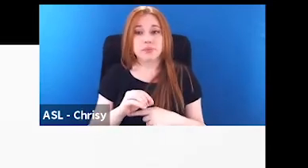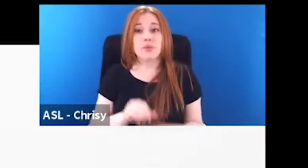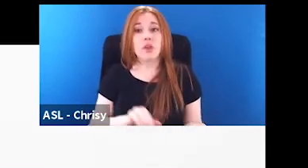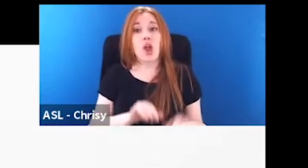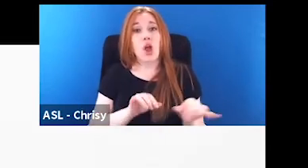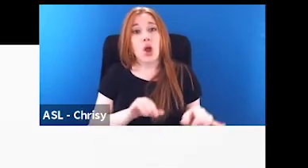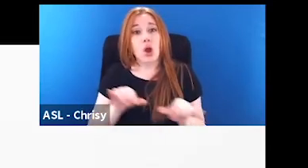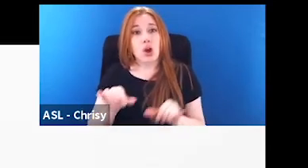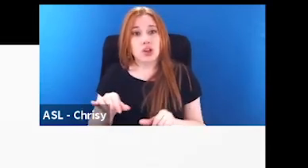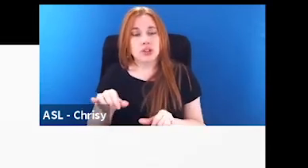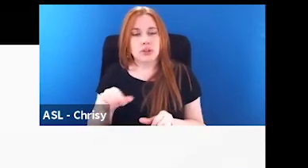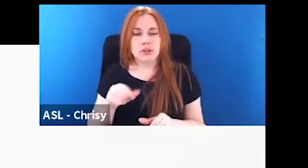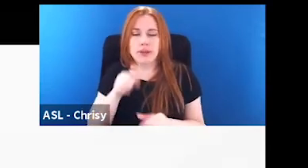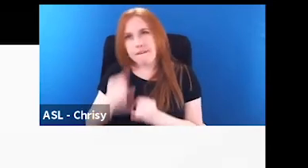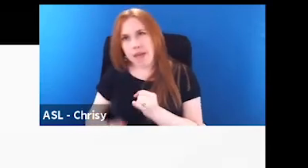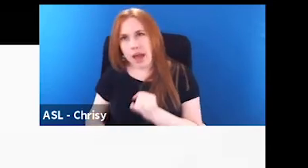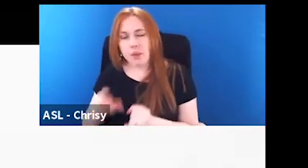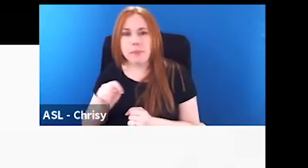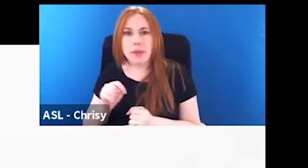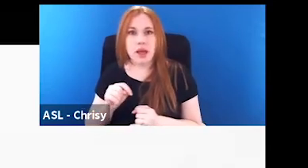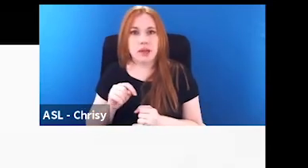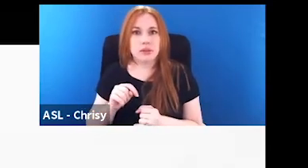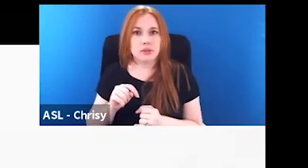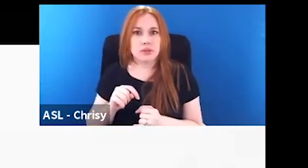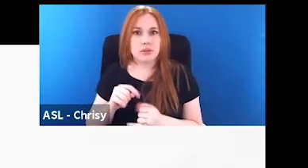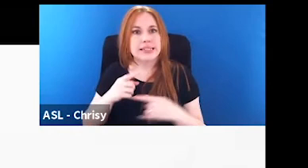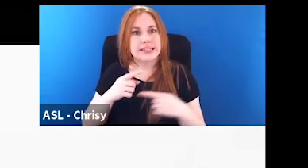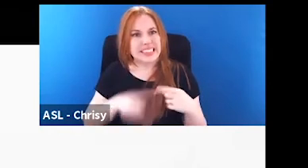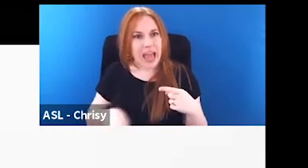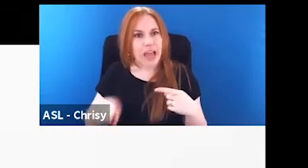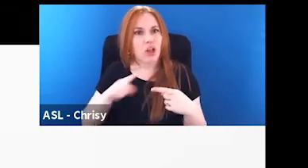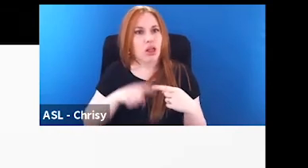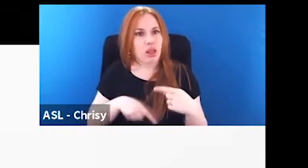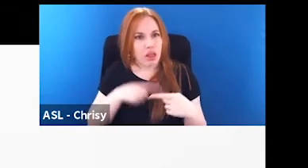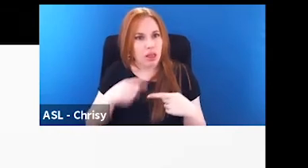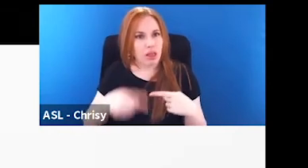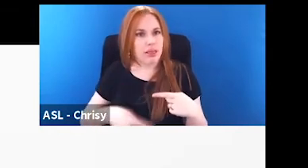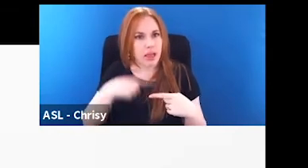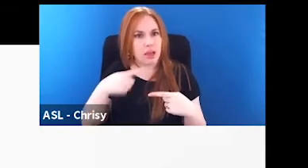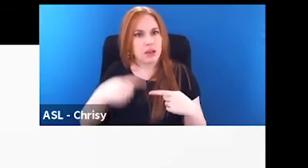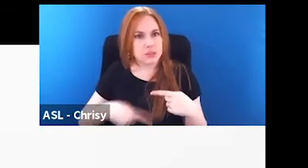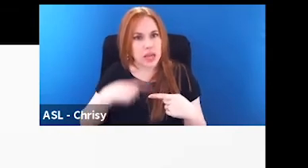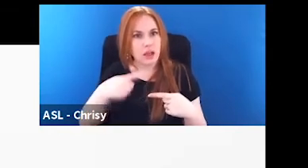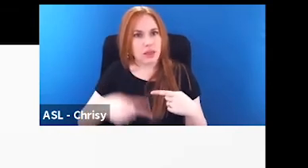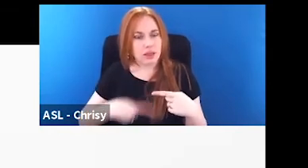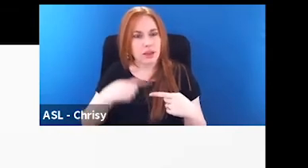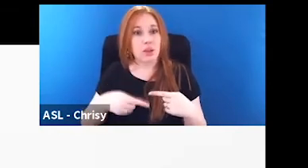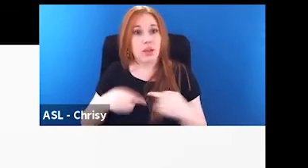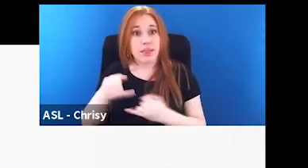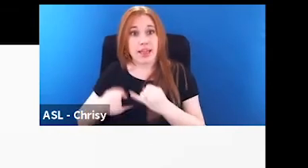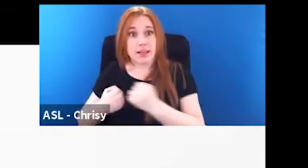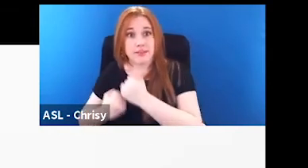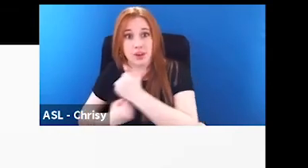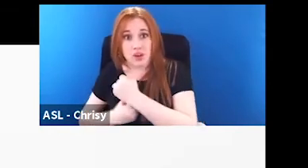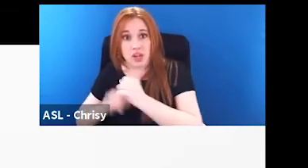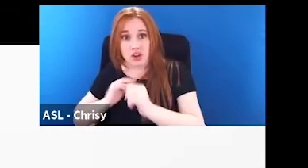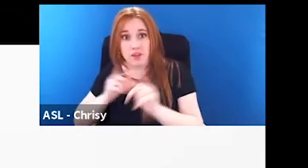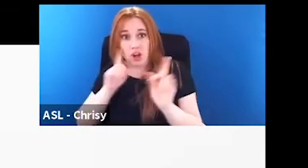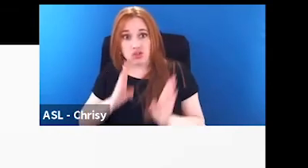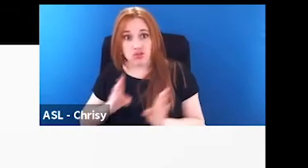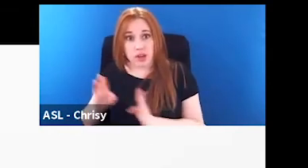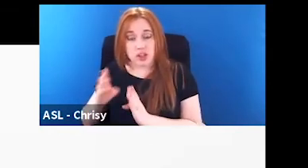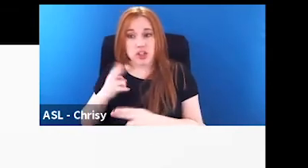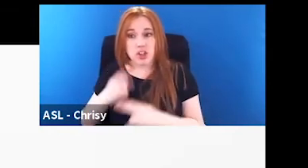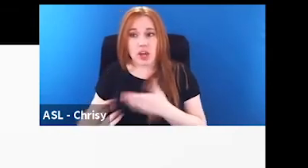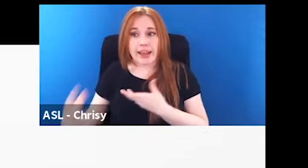and I won't say finally, because this is like a cycle, it's an ongoing continuous cycle, but the final pillar of our strategy is we call